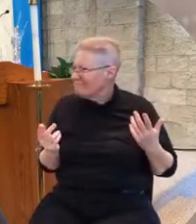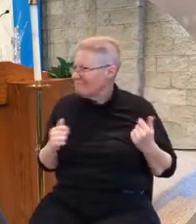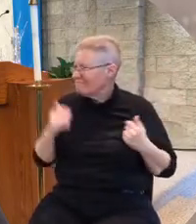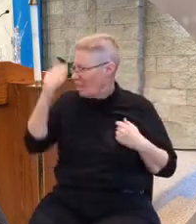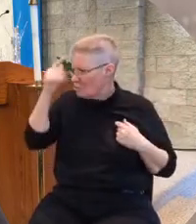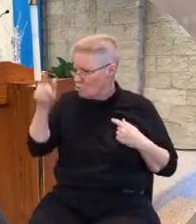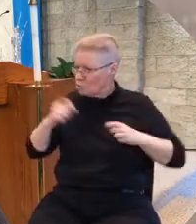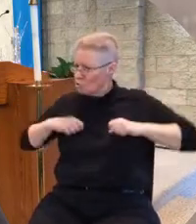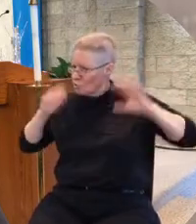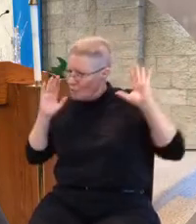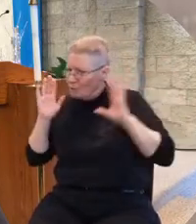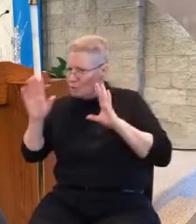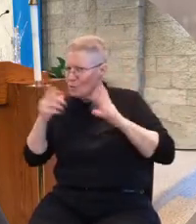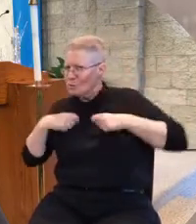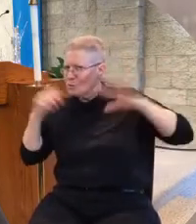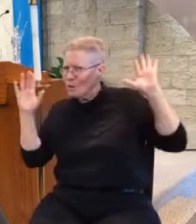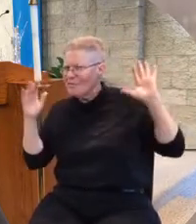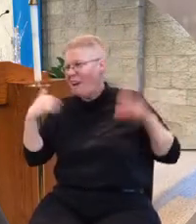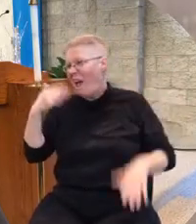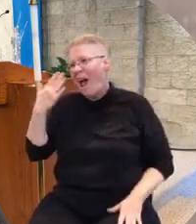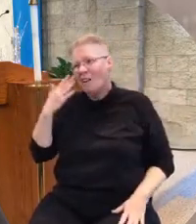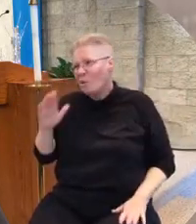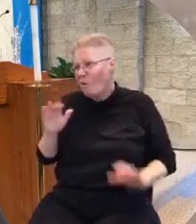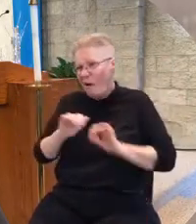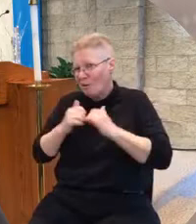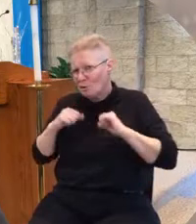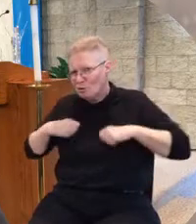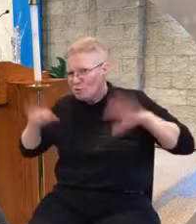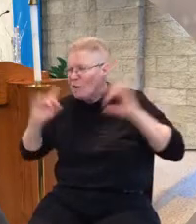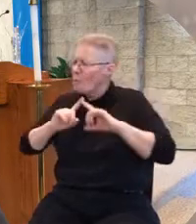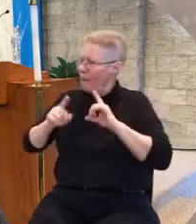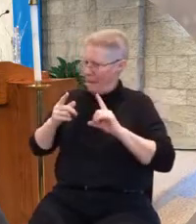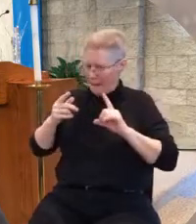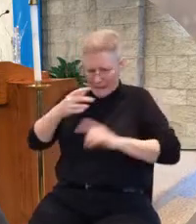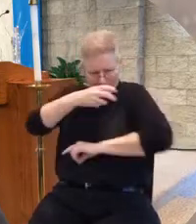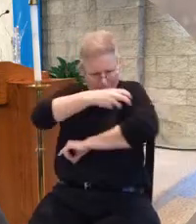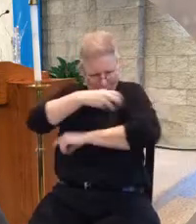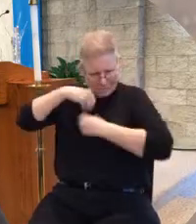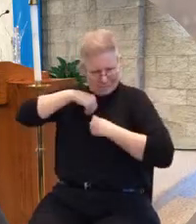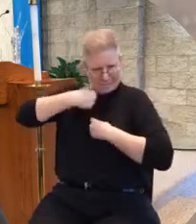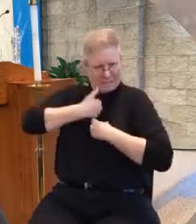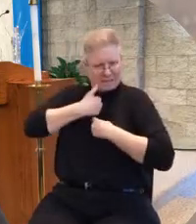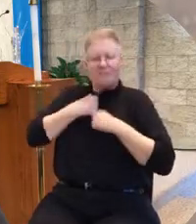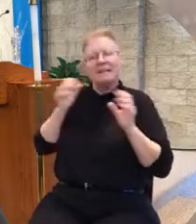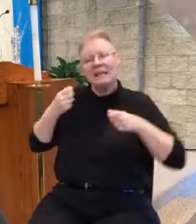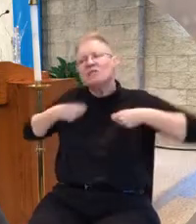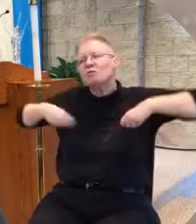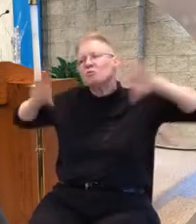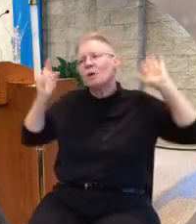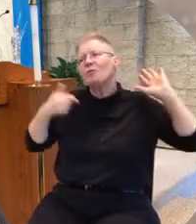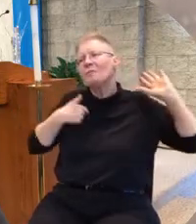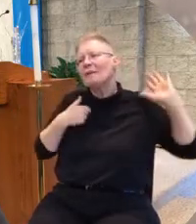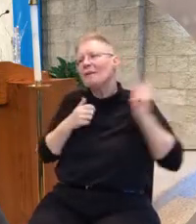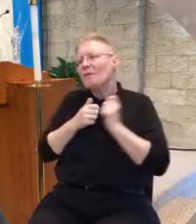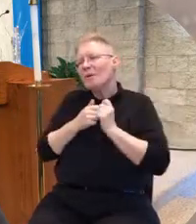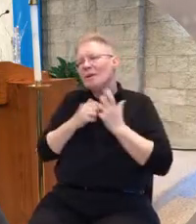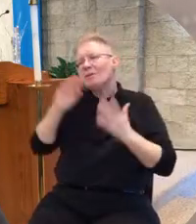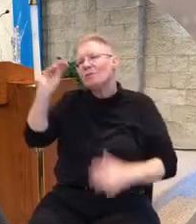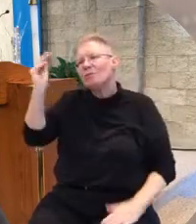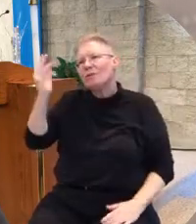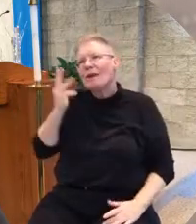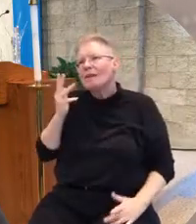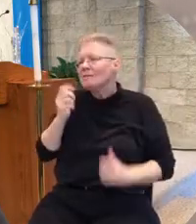how to surrender. I don't know how to surrender, but there's a power within me that can surrender me with such grace, with such love.